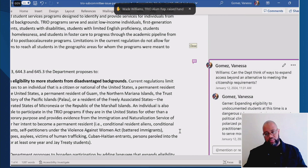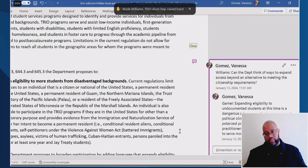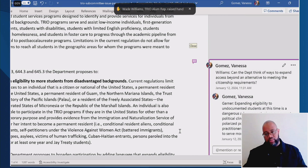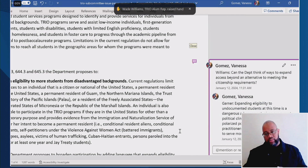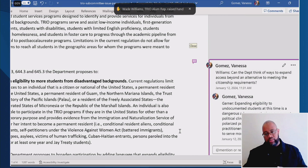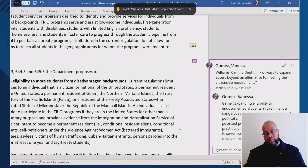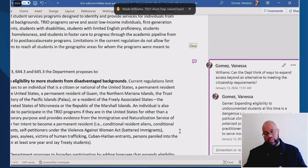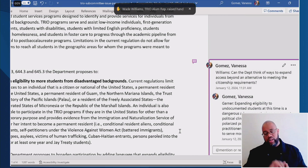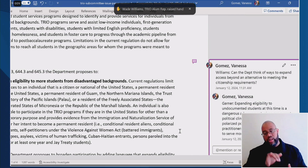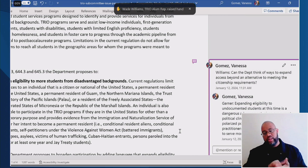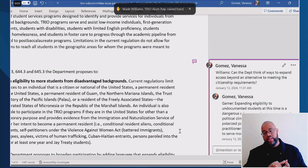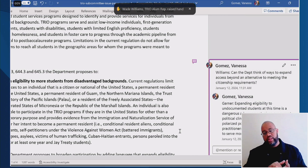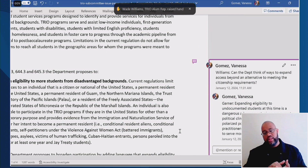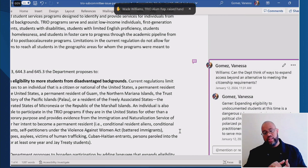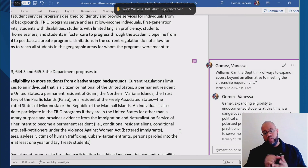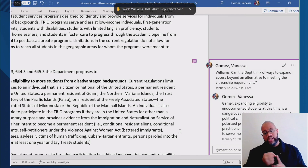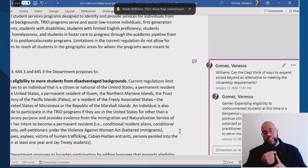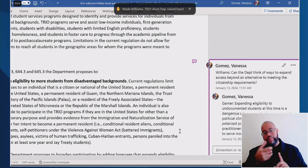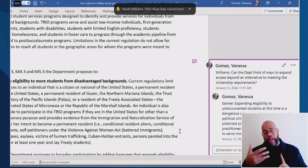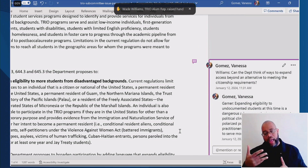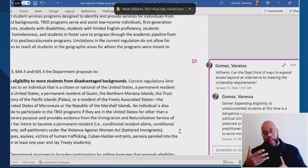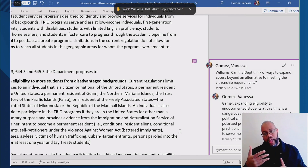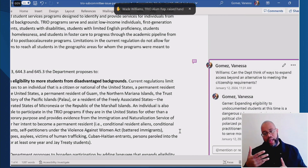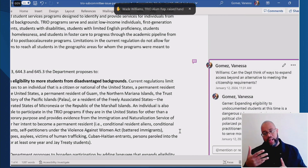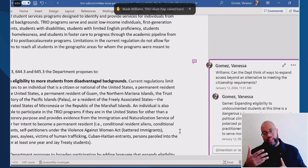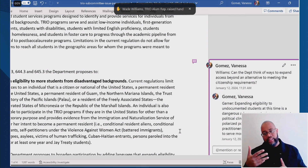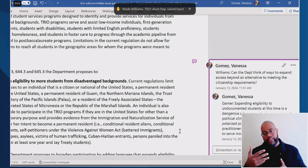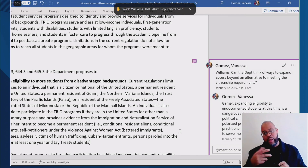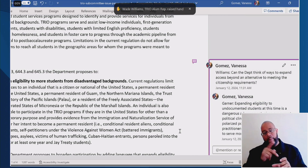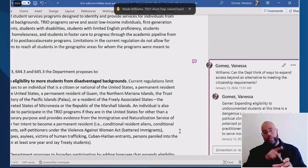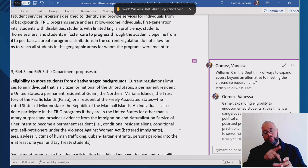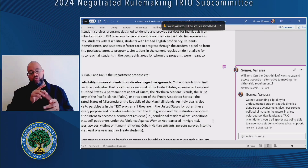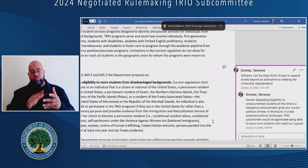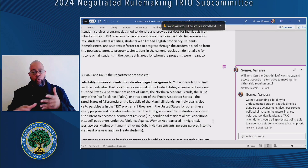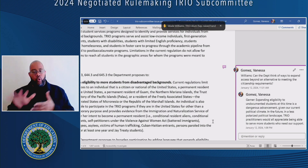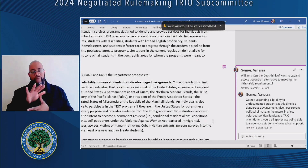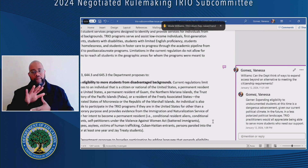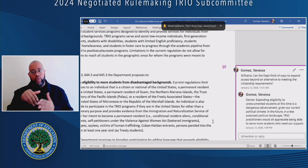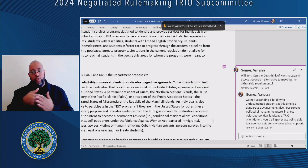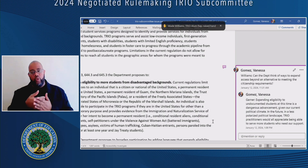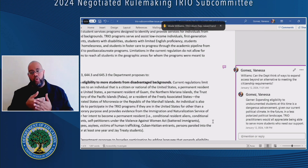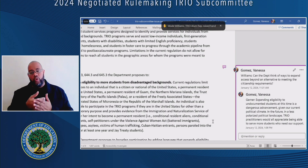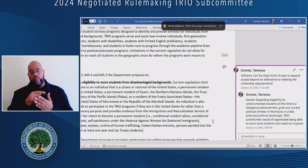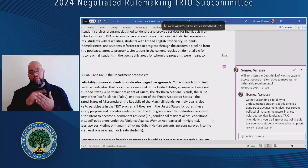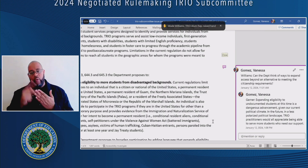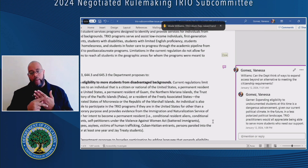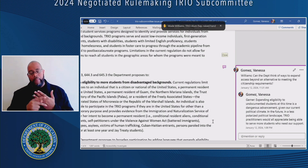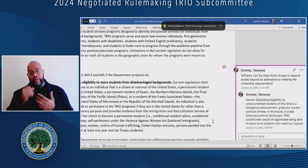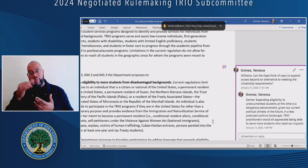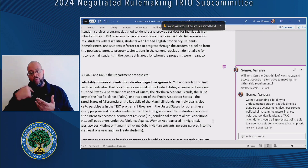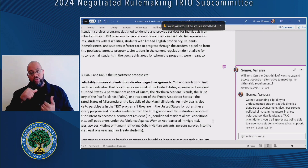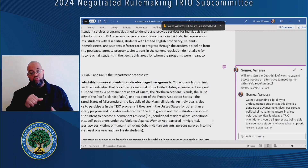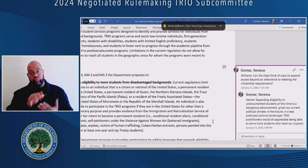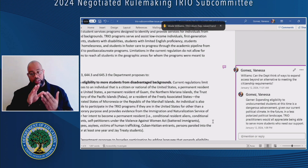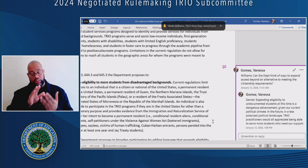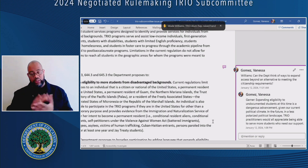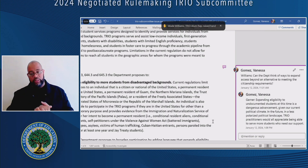would expand participation across all programs if we're going to address that.